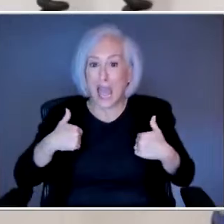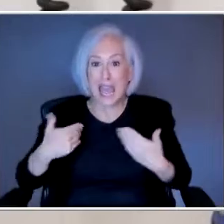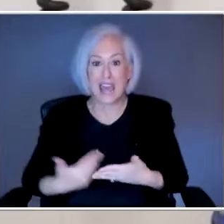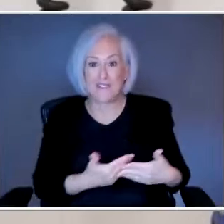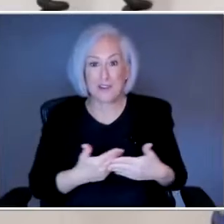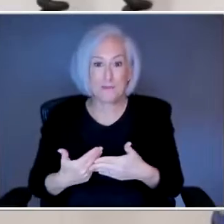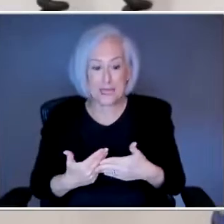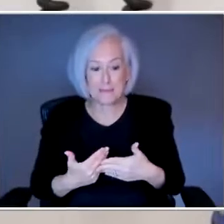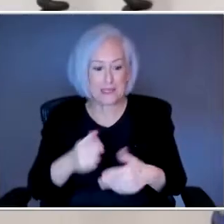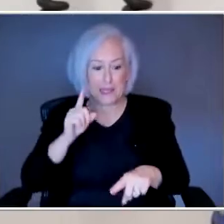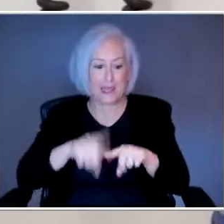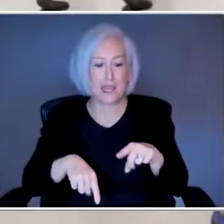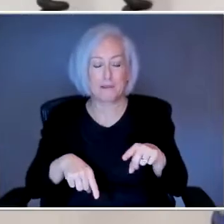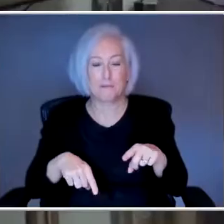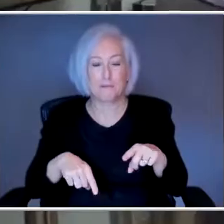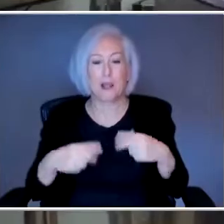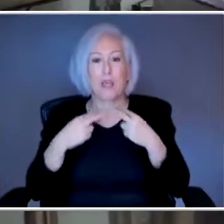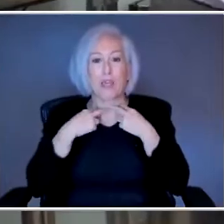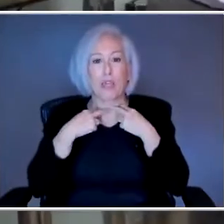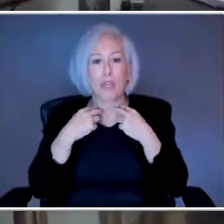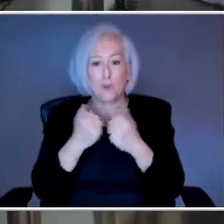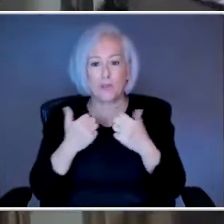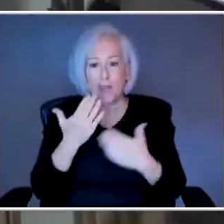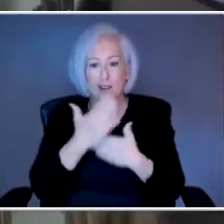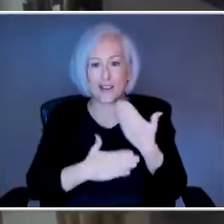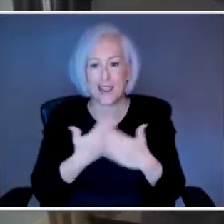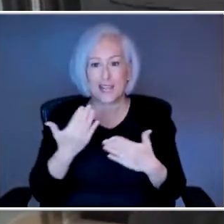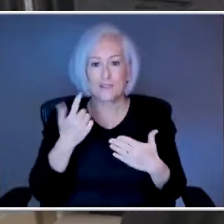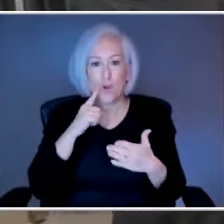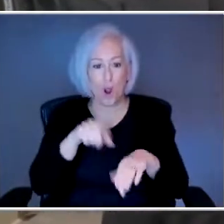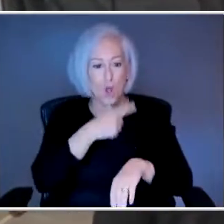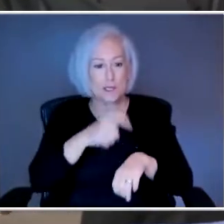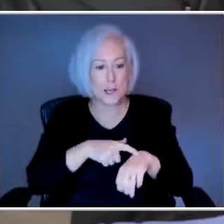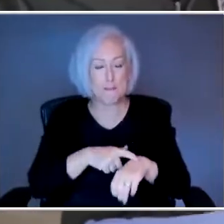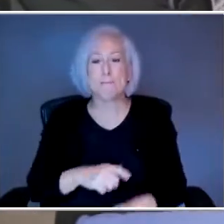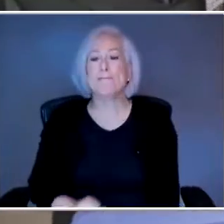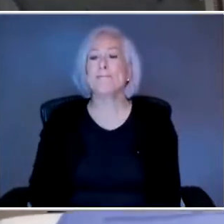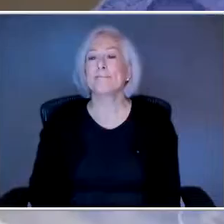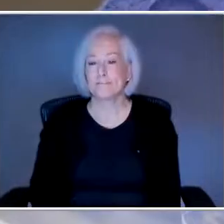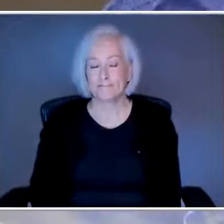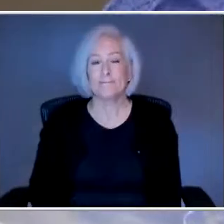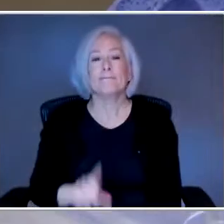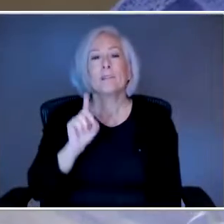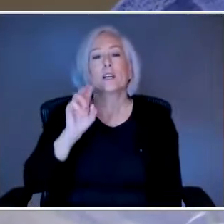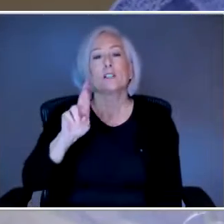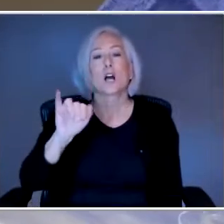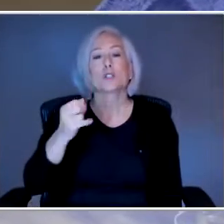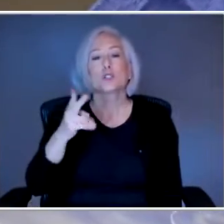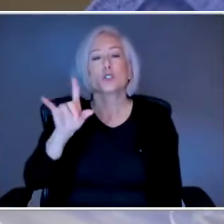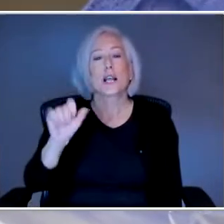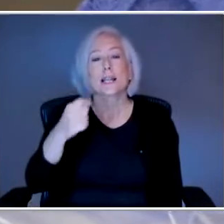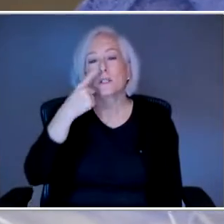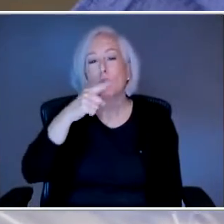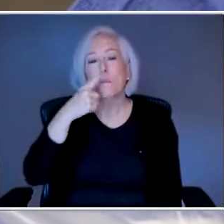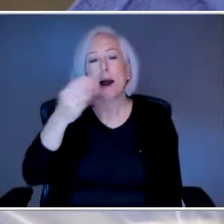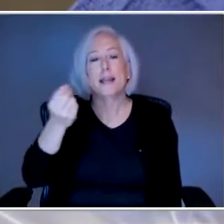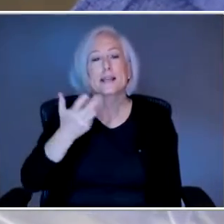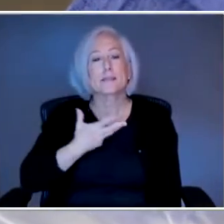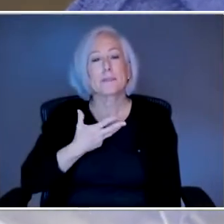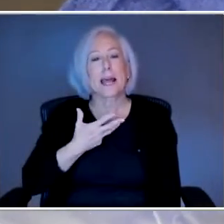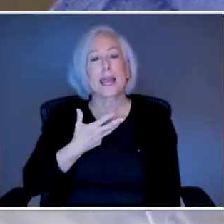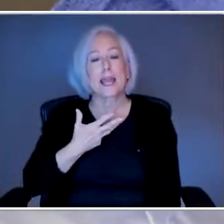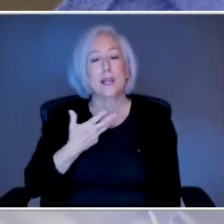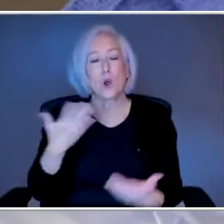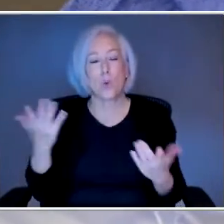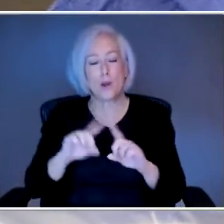out, for that long. No doubt. Dr. Jaley, then tell us the difference between the technique, the new one you did on Jamie, and what